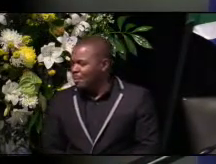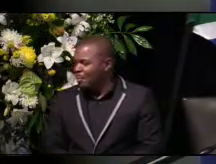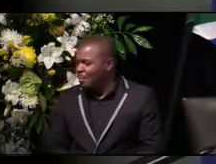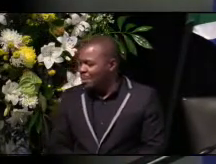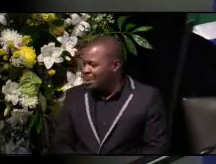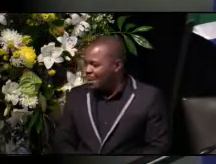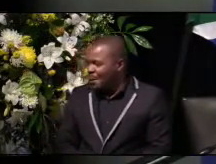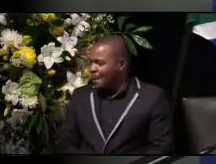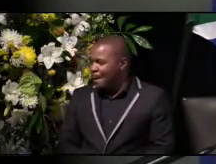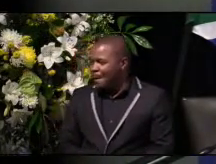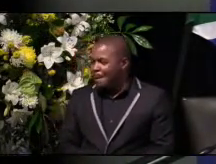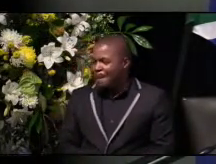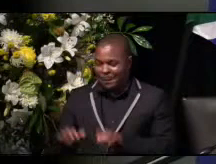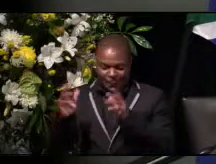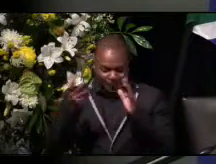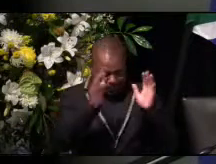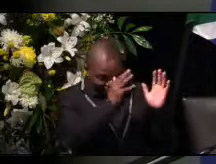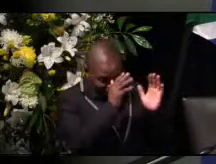no no